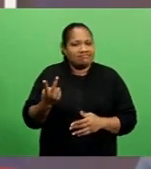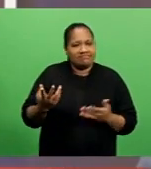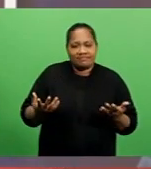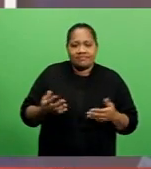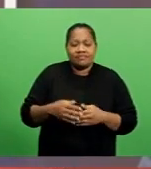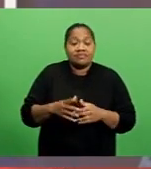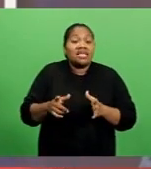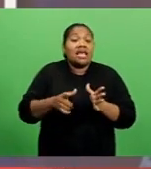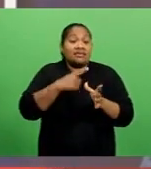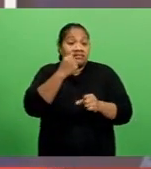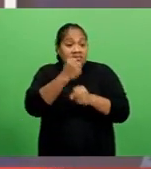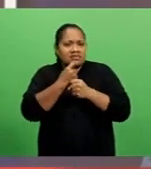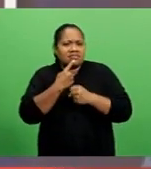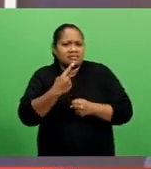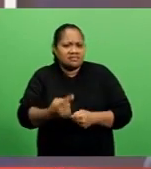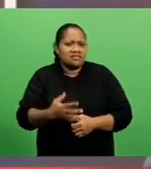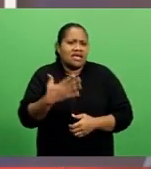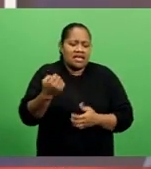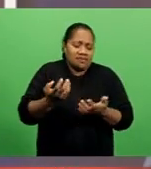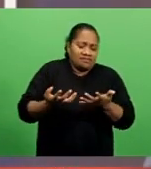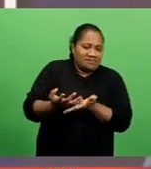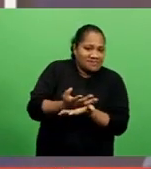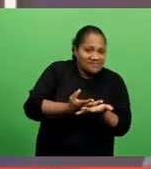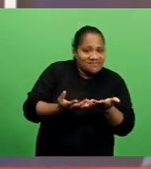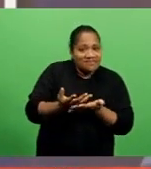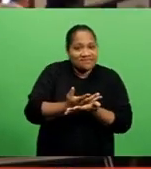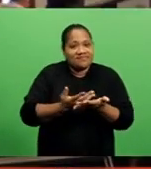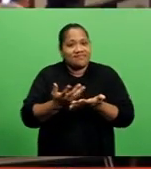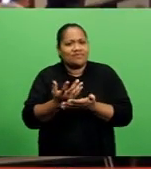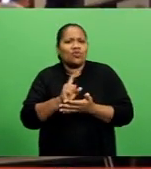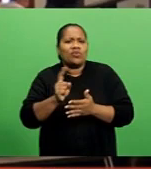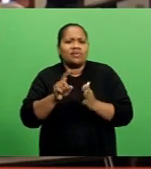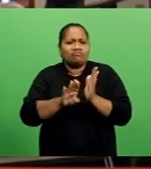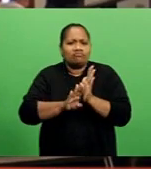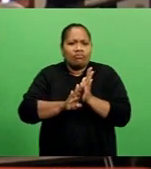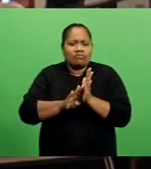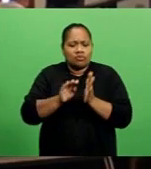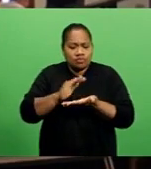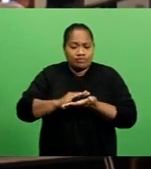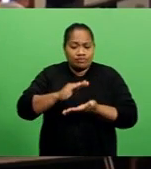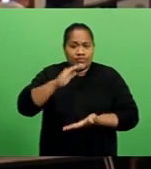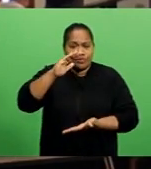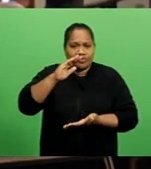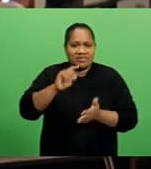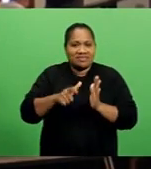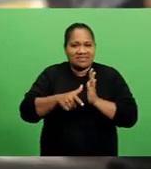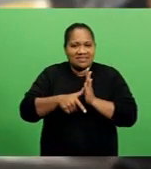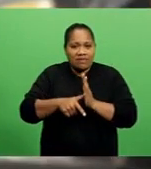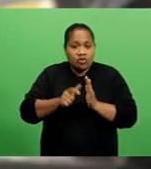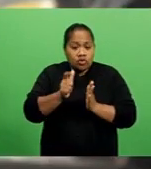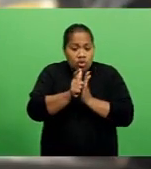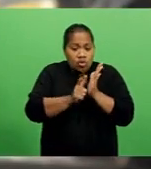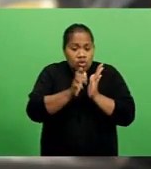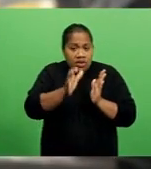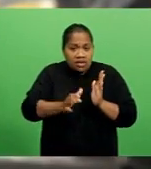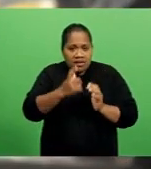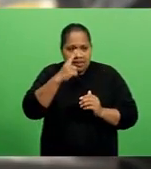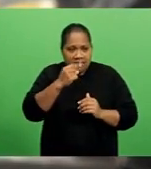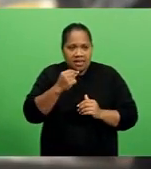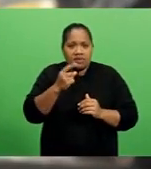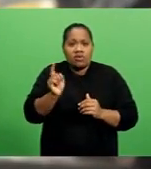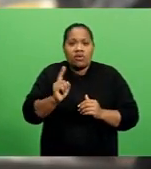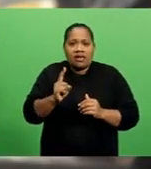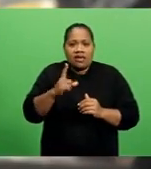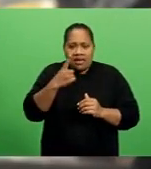General Syed Qayyum says the discussions is to increase the period a lawyer is able to run their own law firm